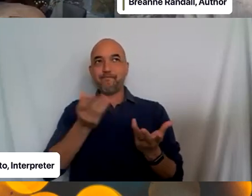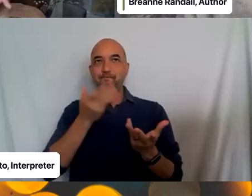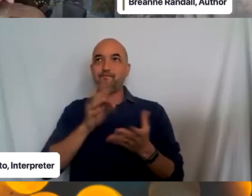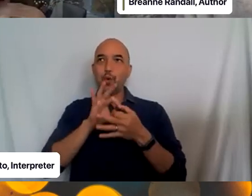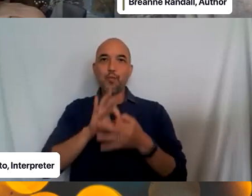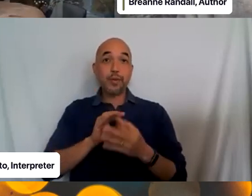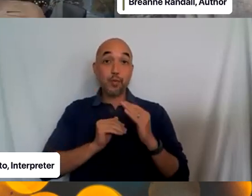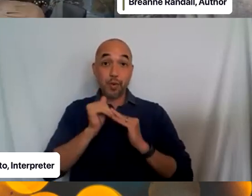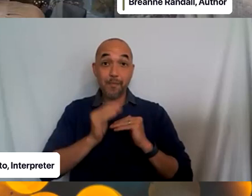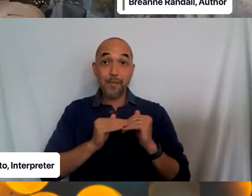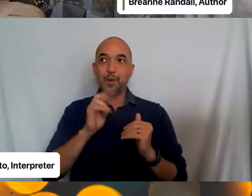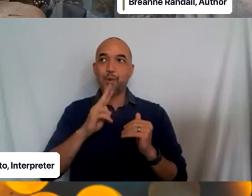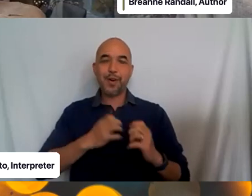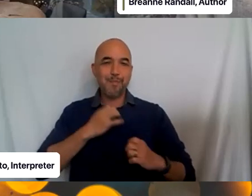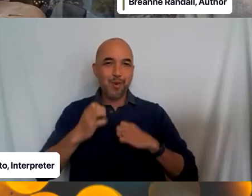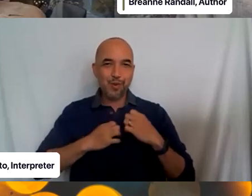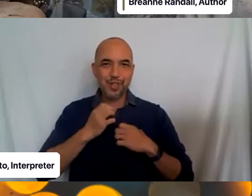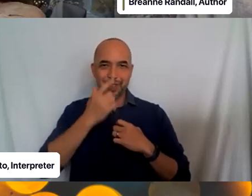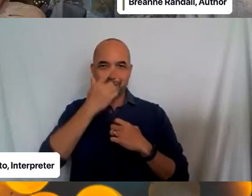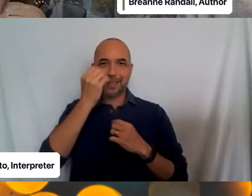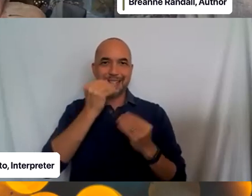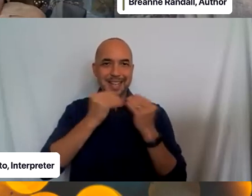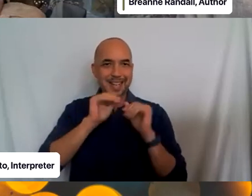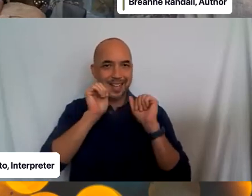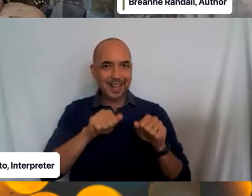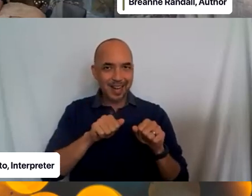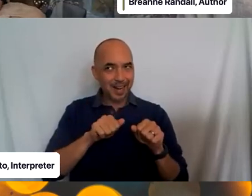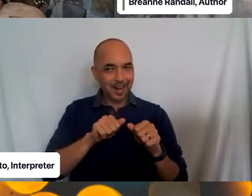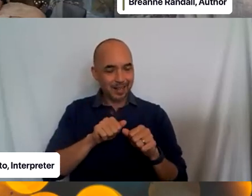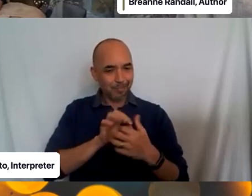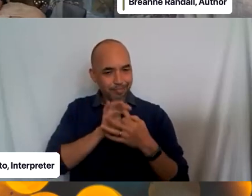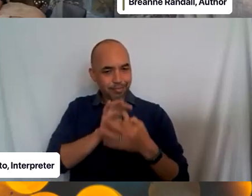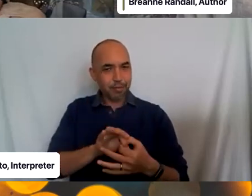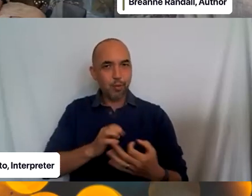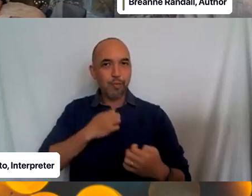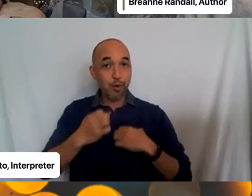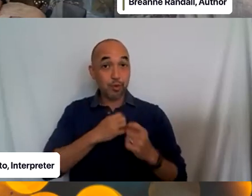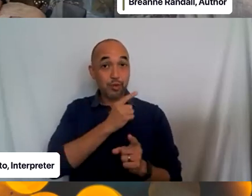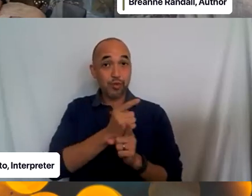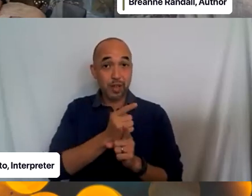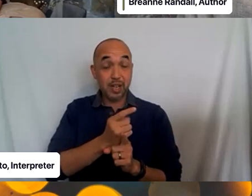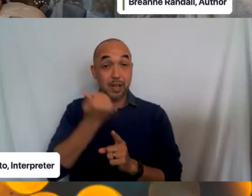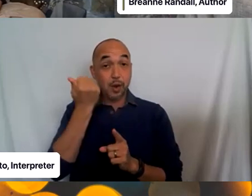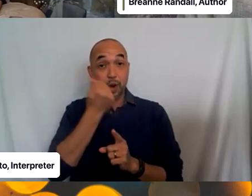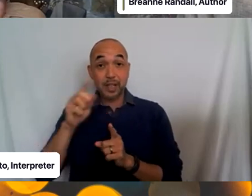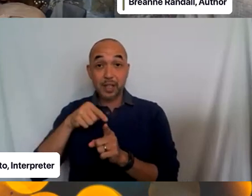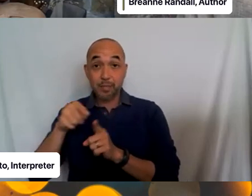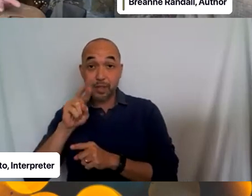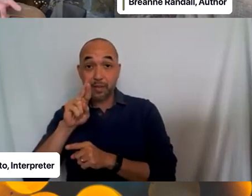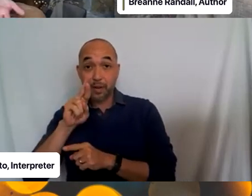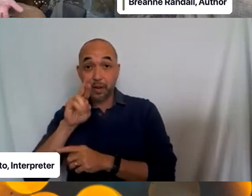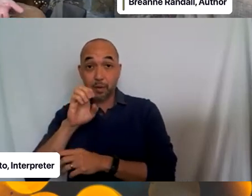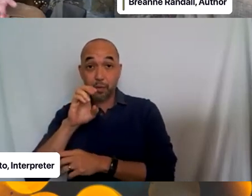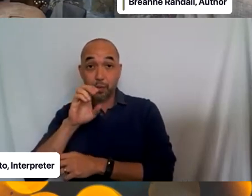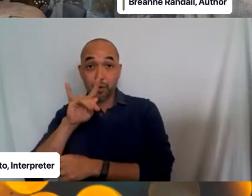are emotionally, because eating is such an emotional experience as well. Is there a particular recipe from the book that you